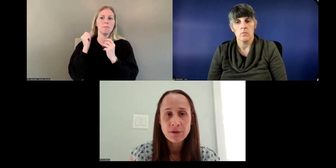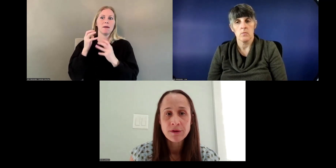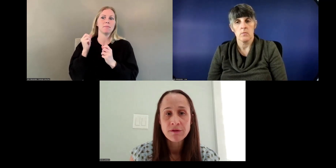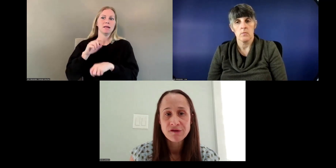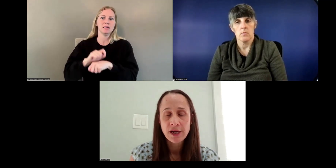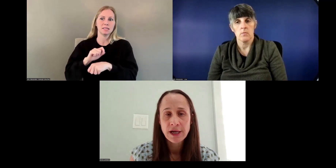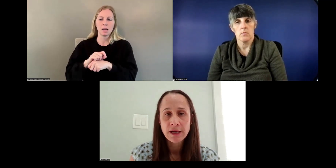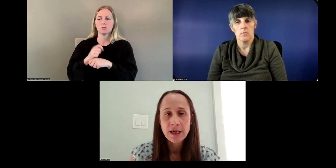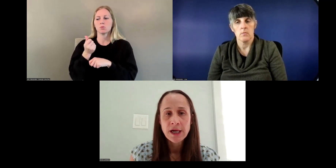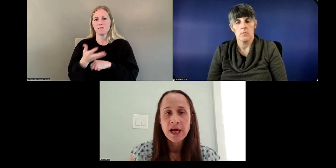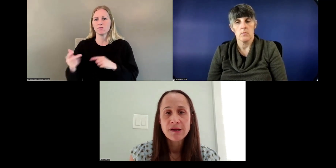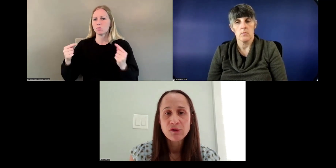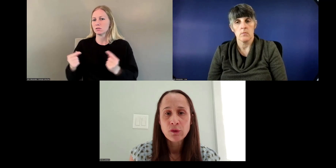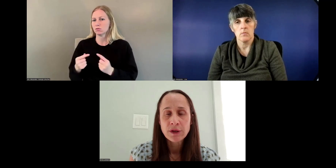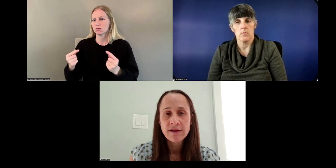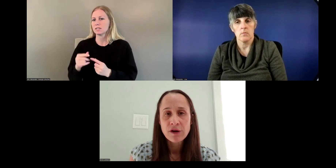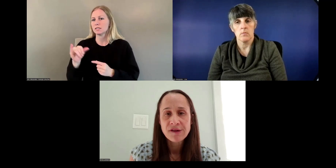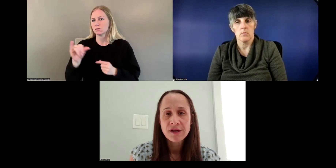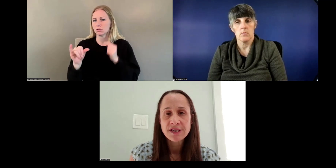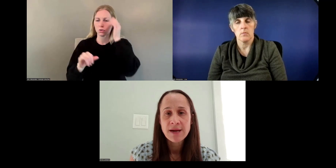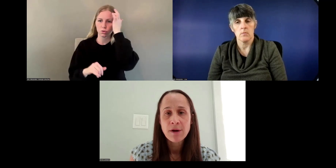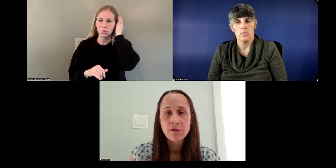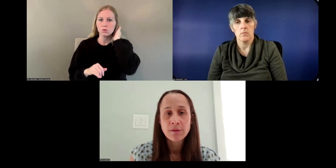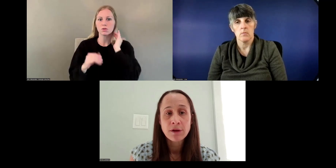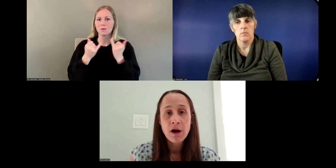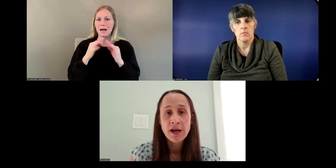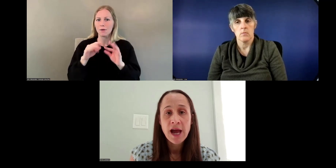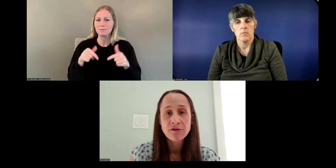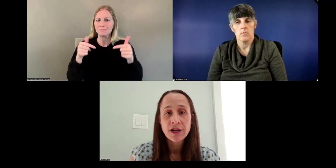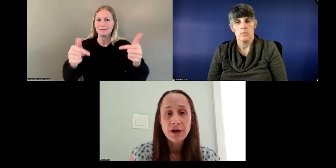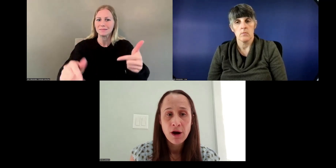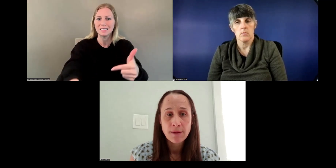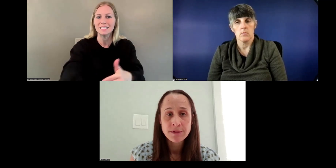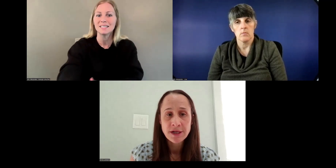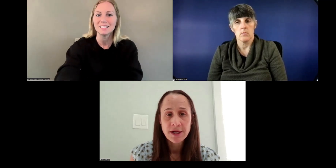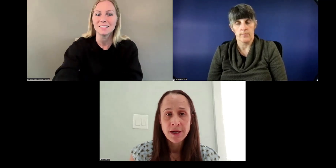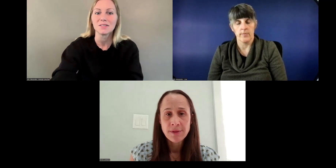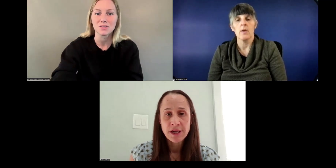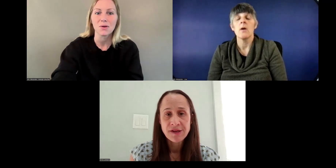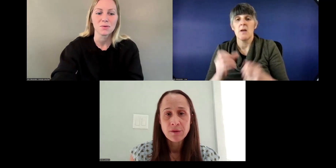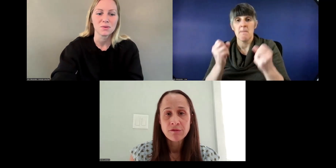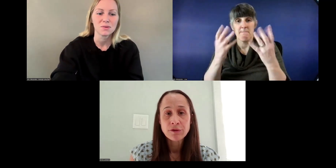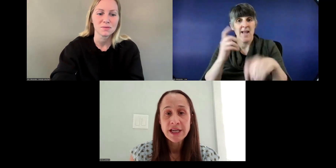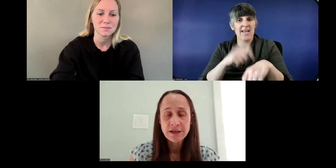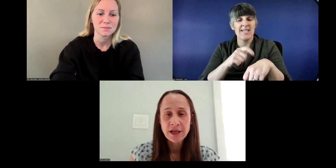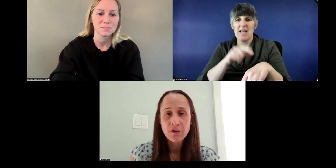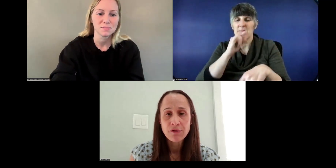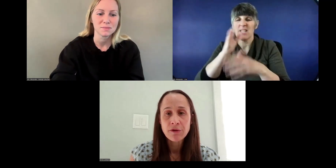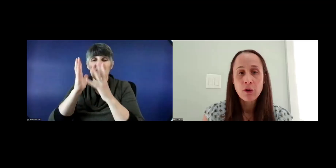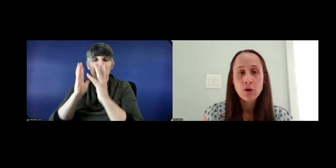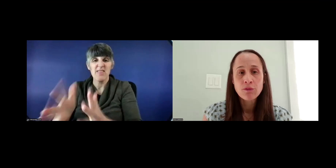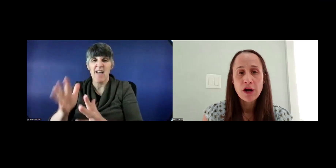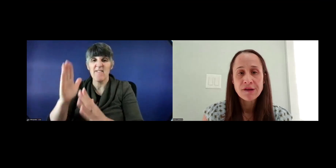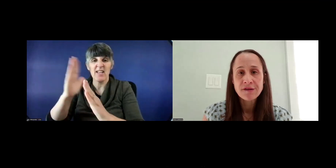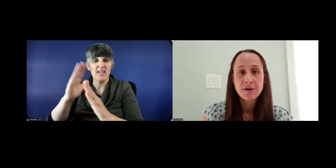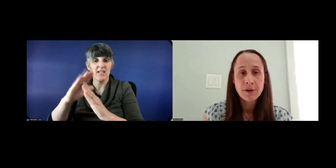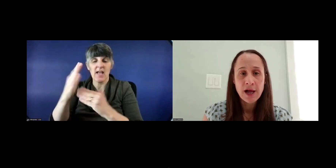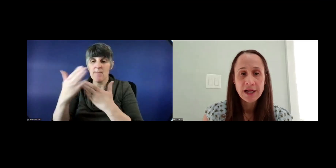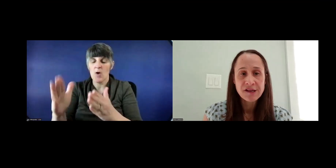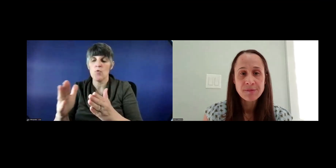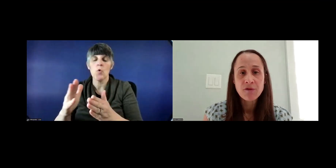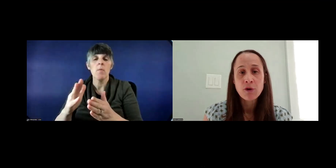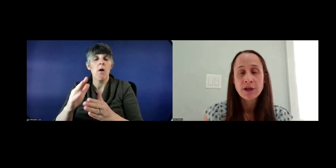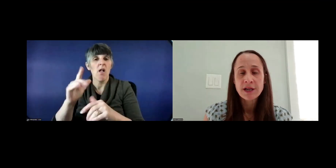always accompanied with restraint, and the school would leave her son in the timeout room long after he calmed, because they would routinely go through their own process